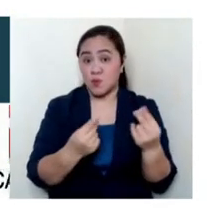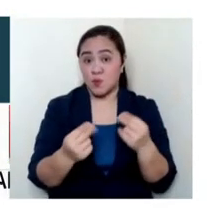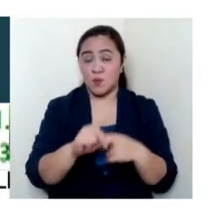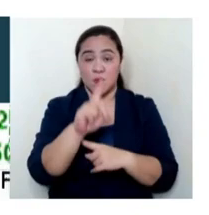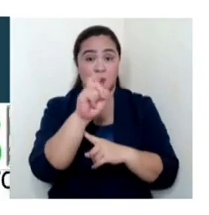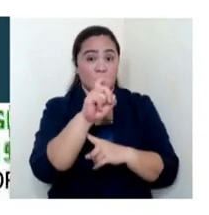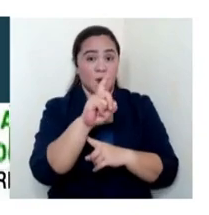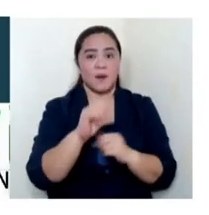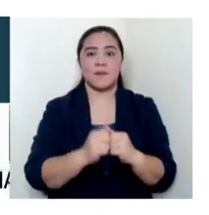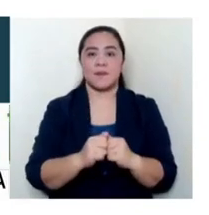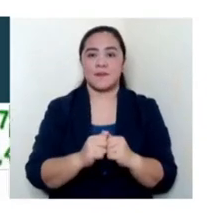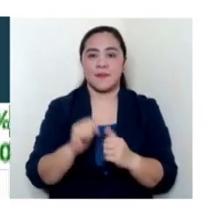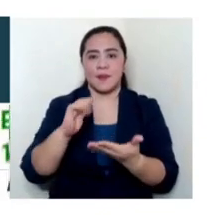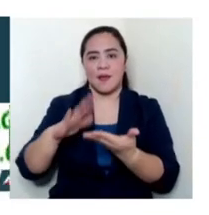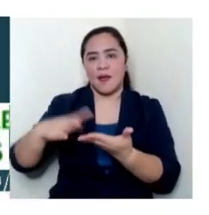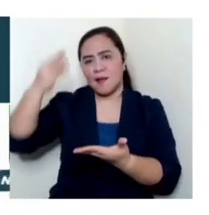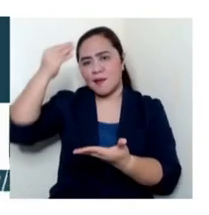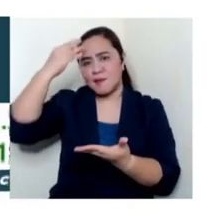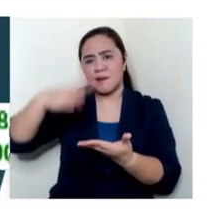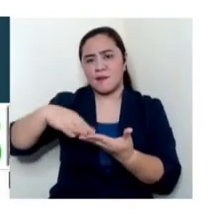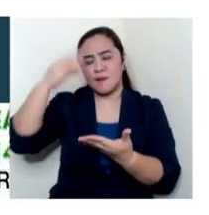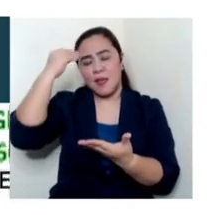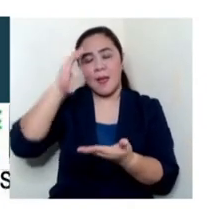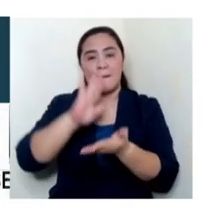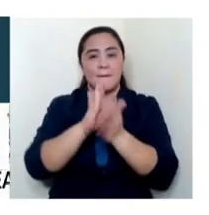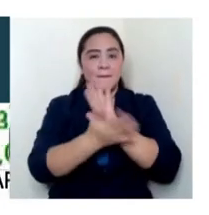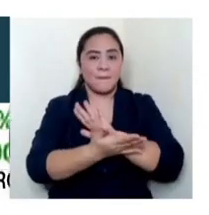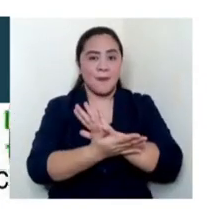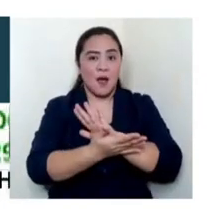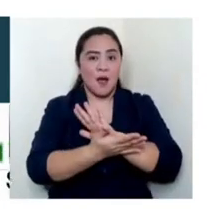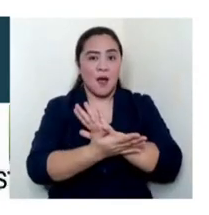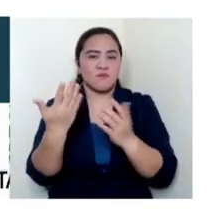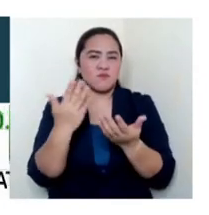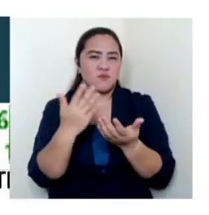learn how to compartmentalize things?